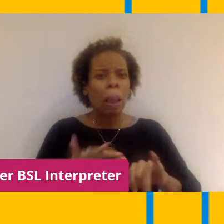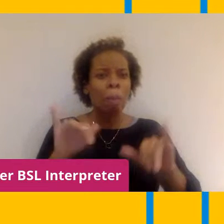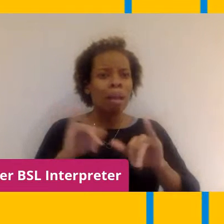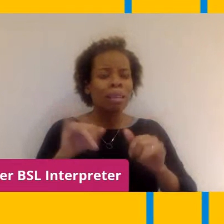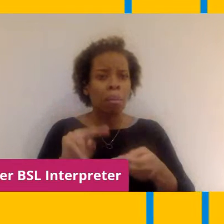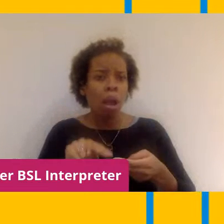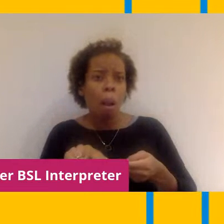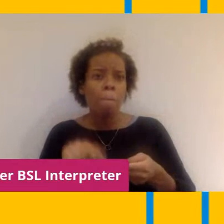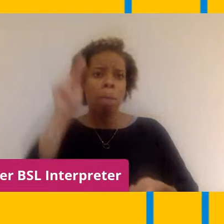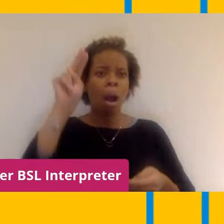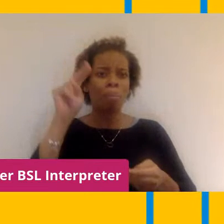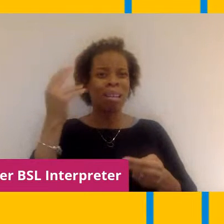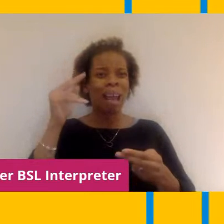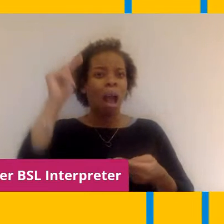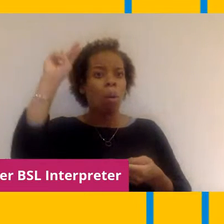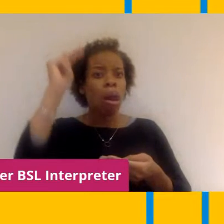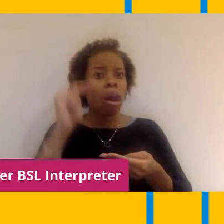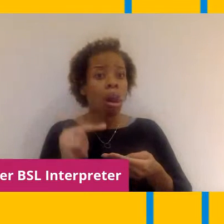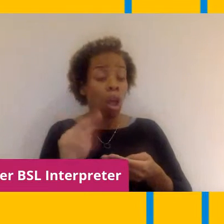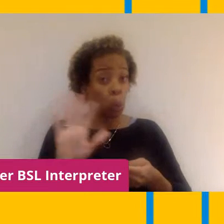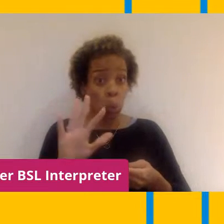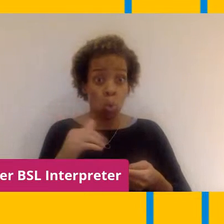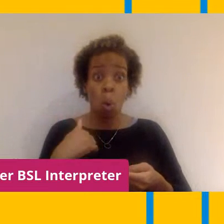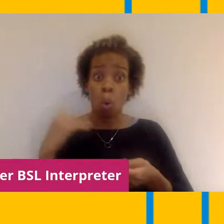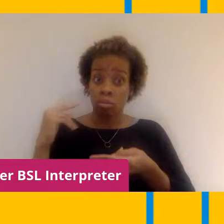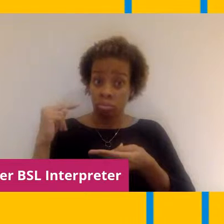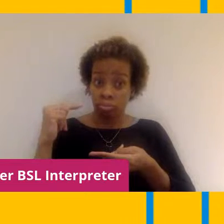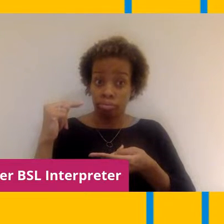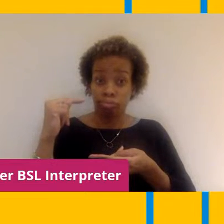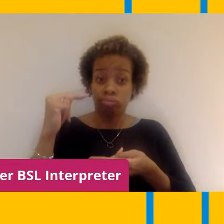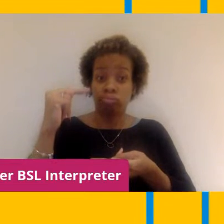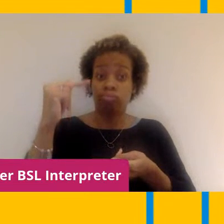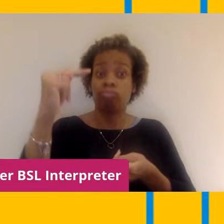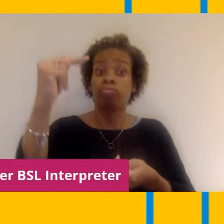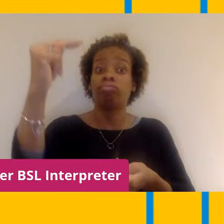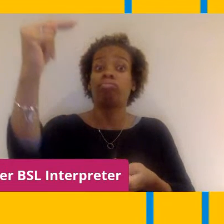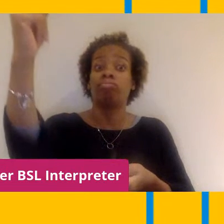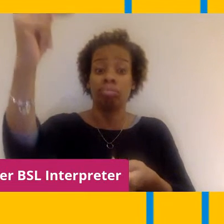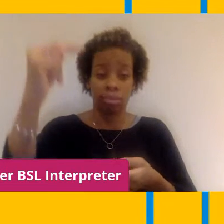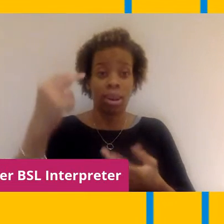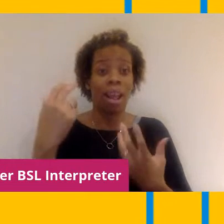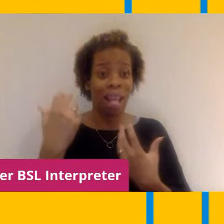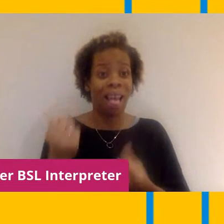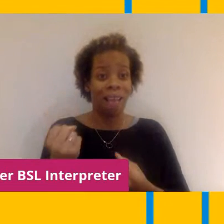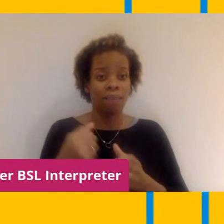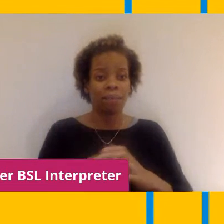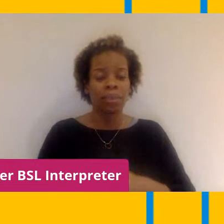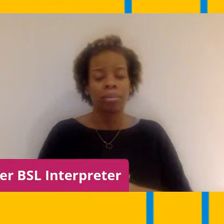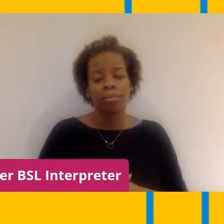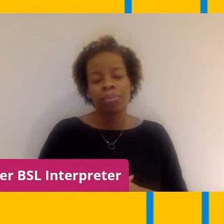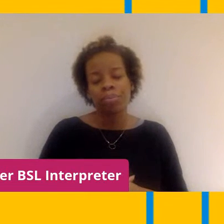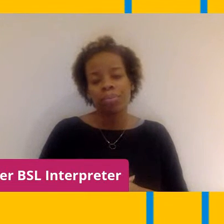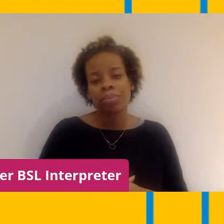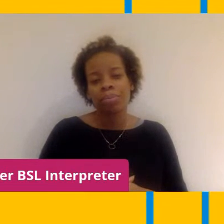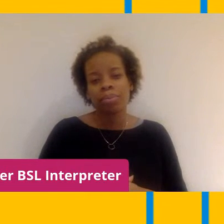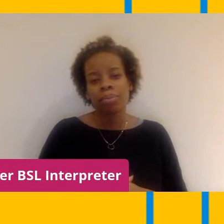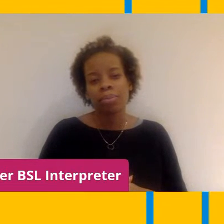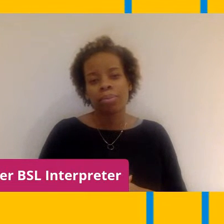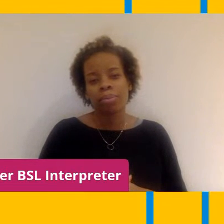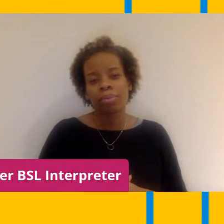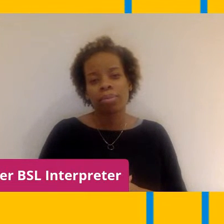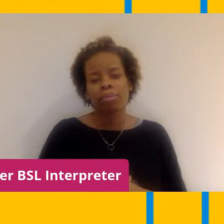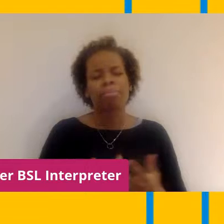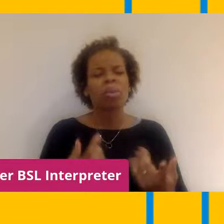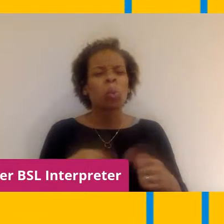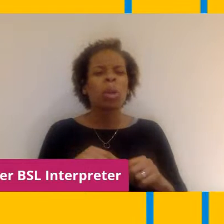off. We've actually seen it steadily continue to rise, which is great. I think we've seen